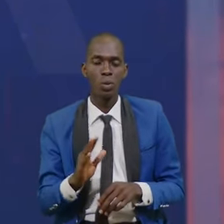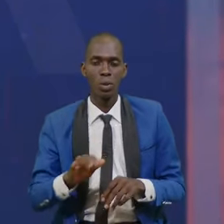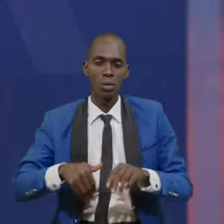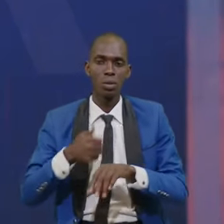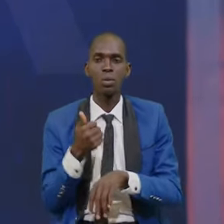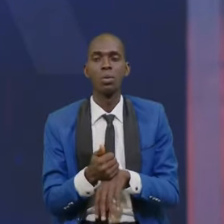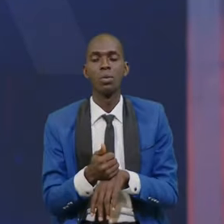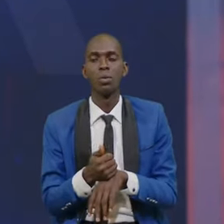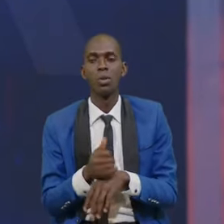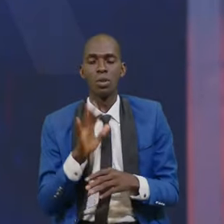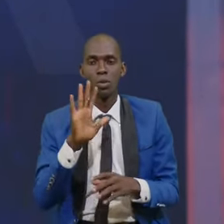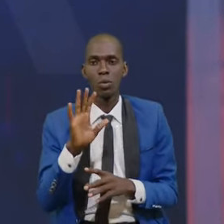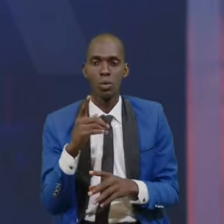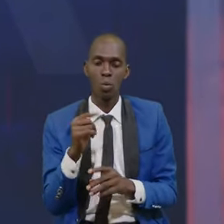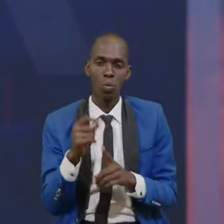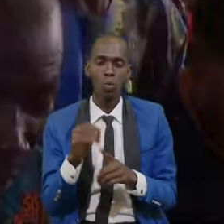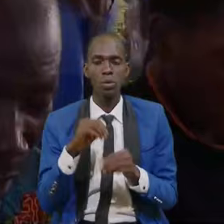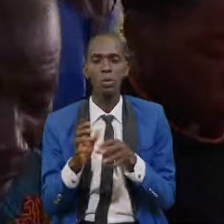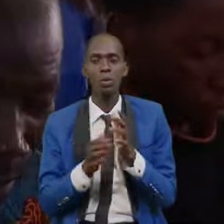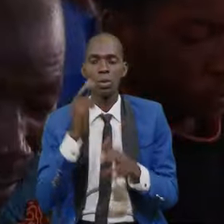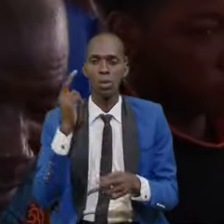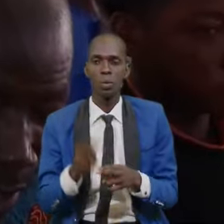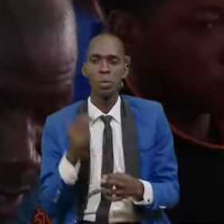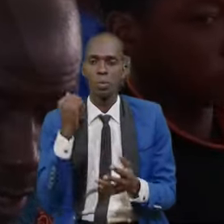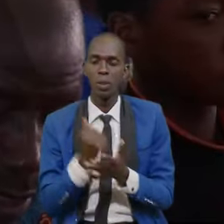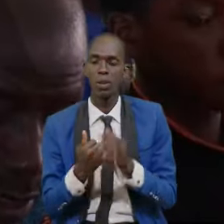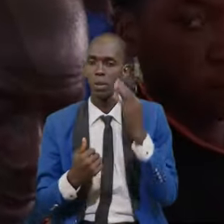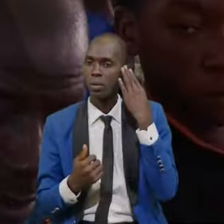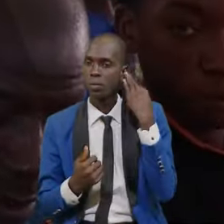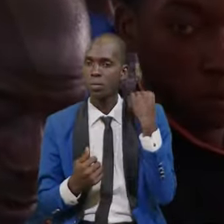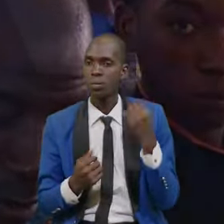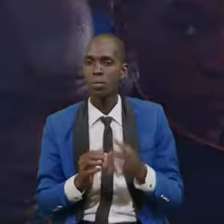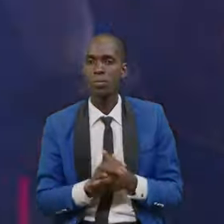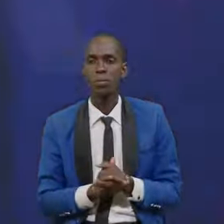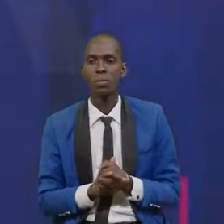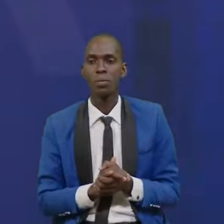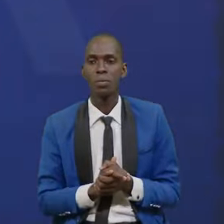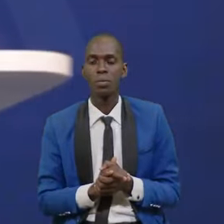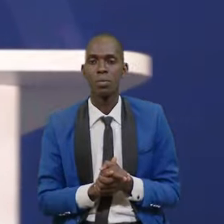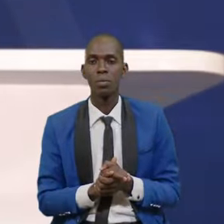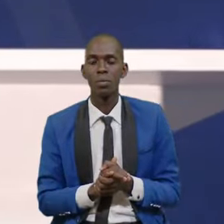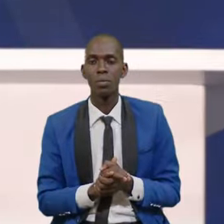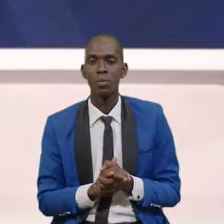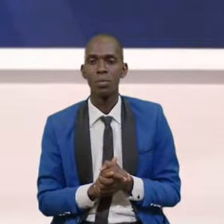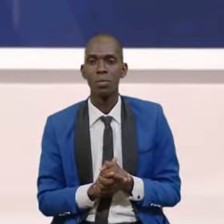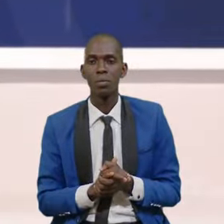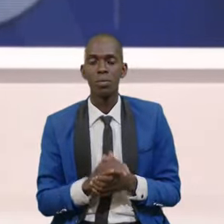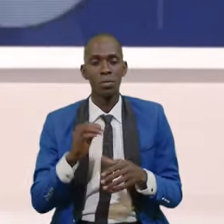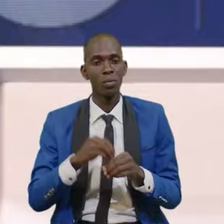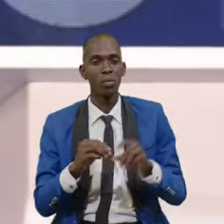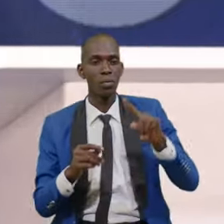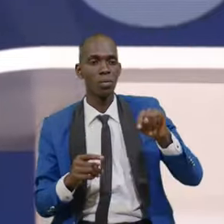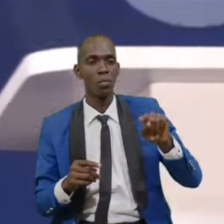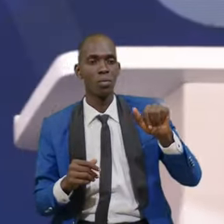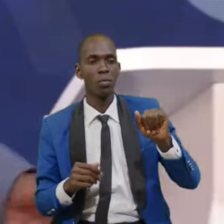and confirm the word in Jesus' name. In Taraba State, the Taraba people